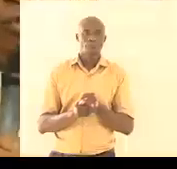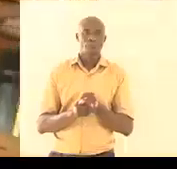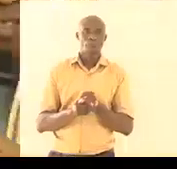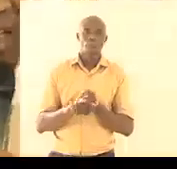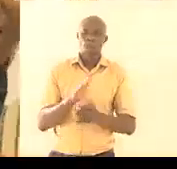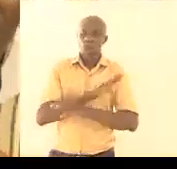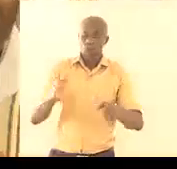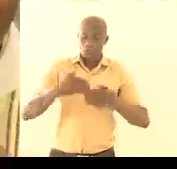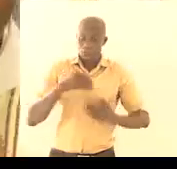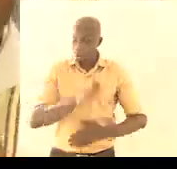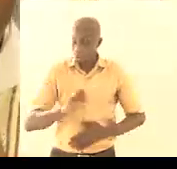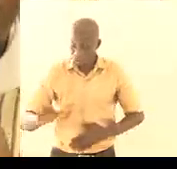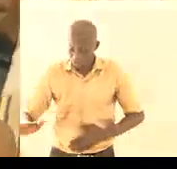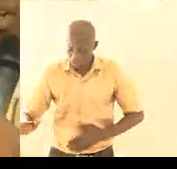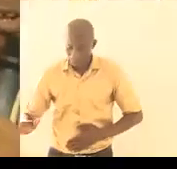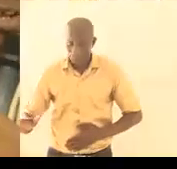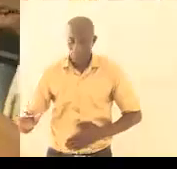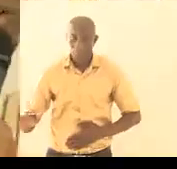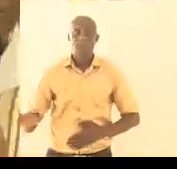You have no children?